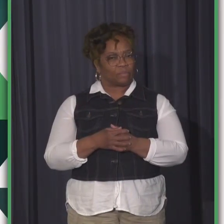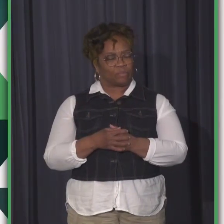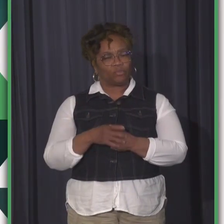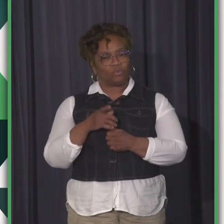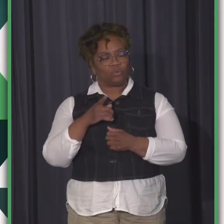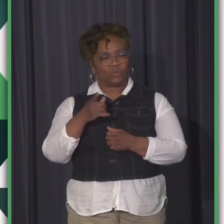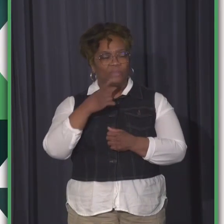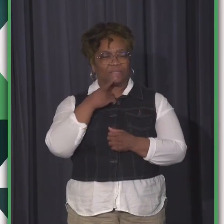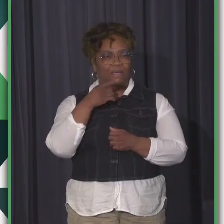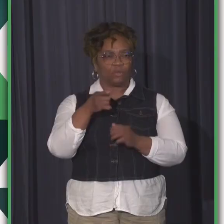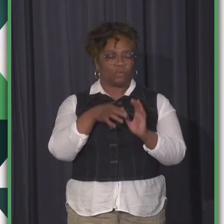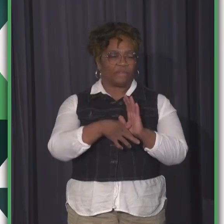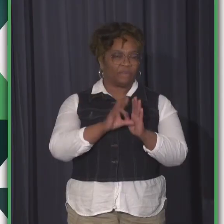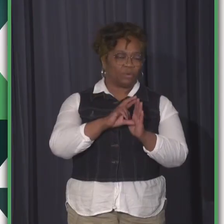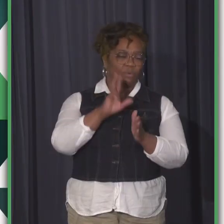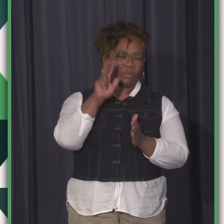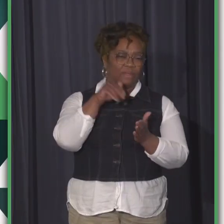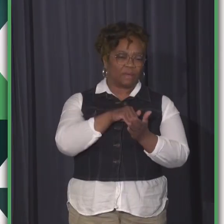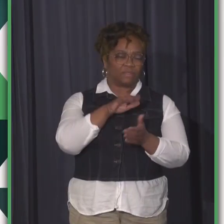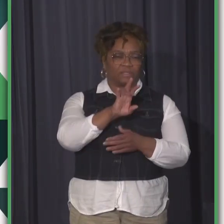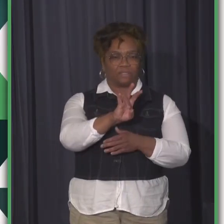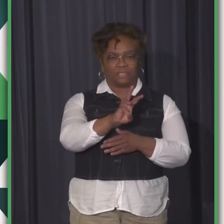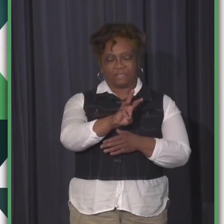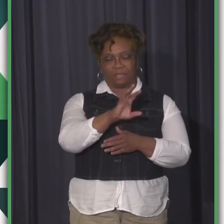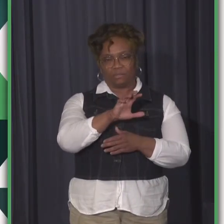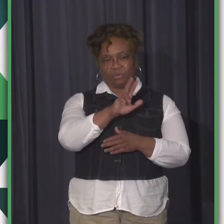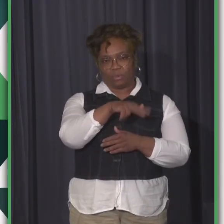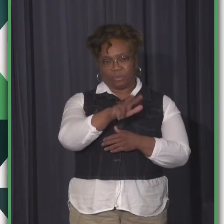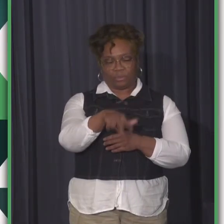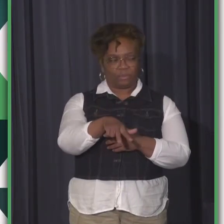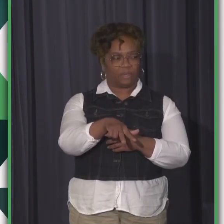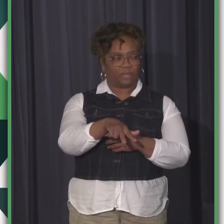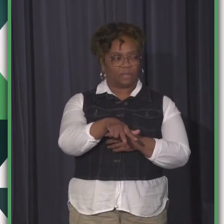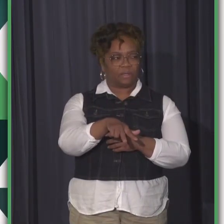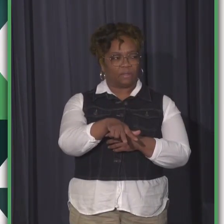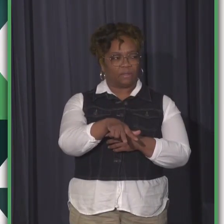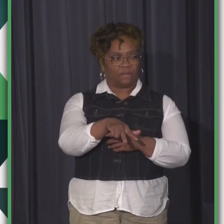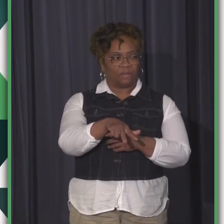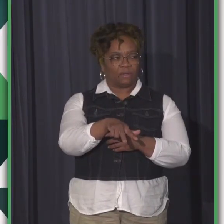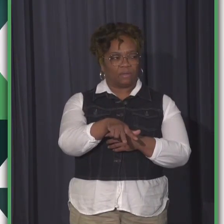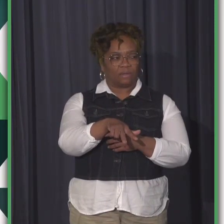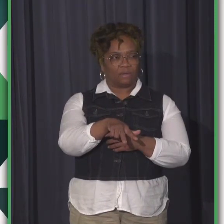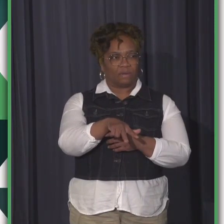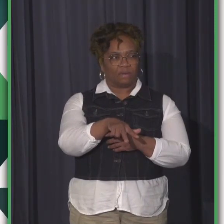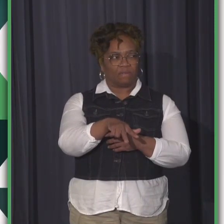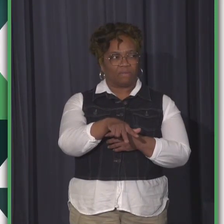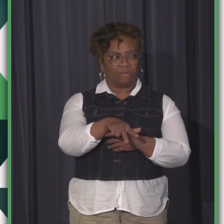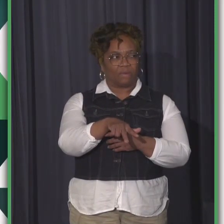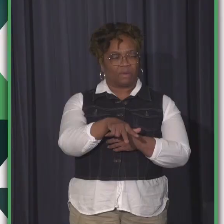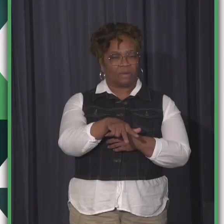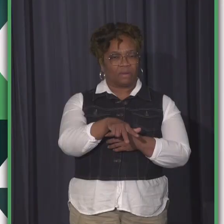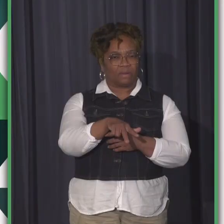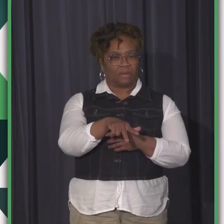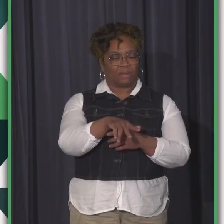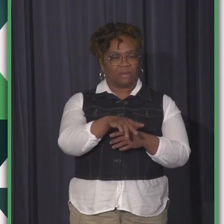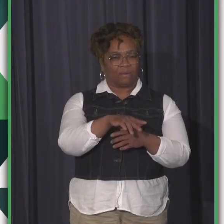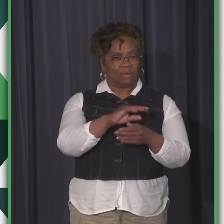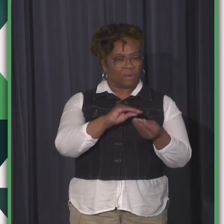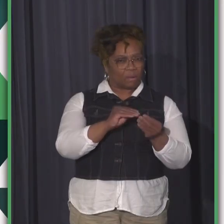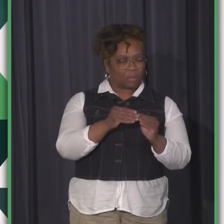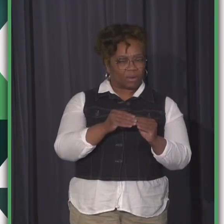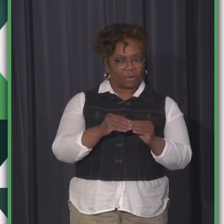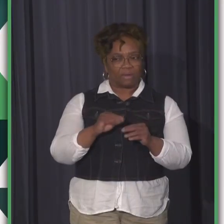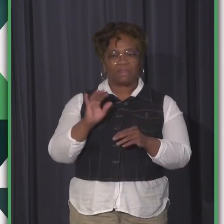said you reviewed 3,633. Of what number? Events captured. This is when